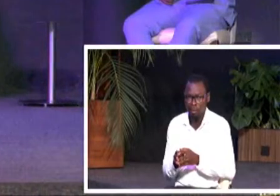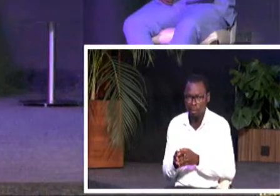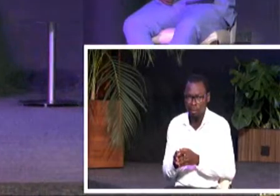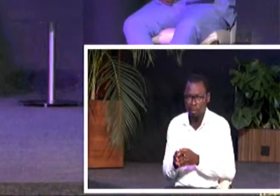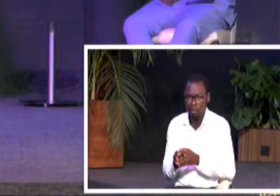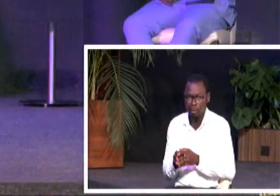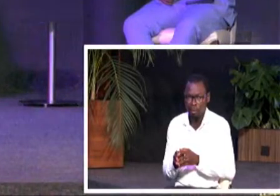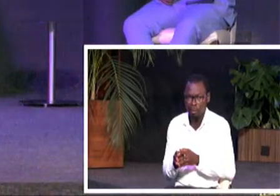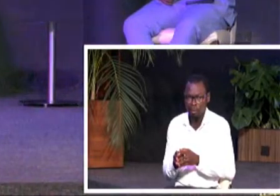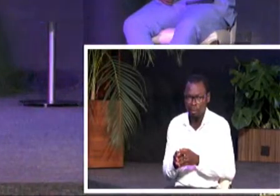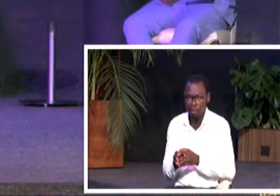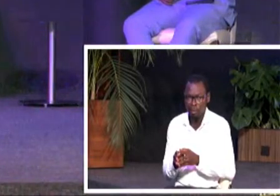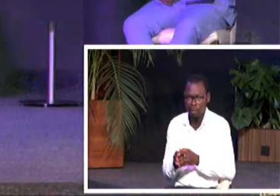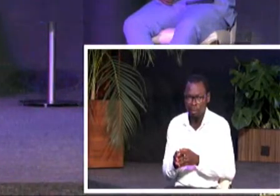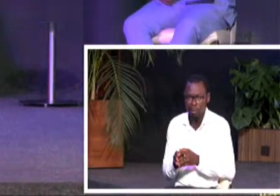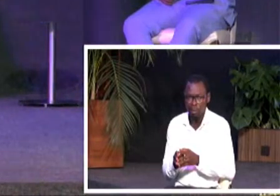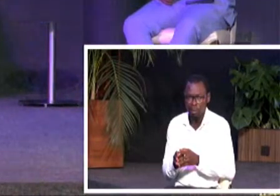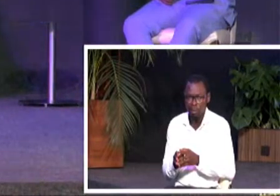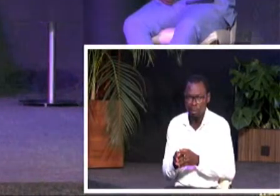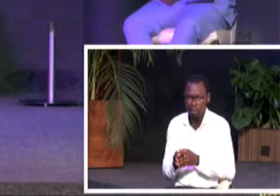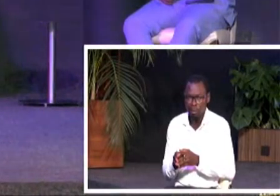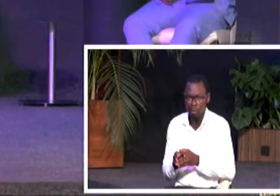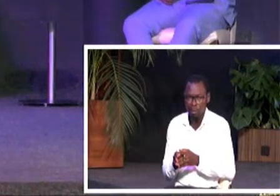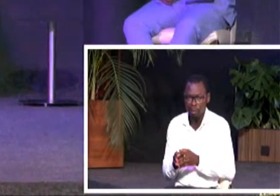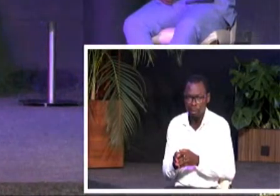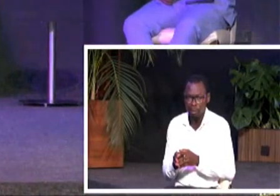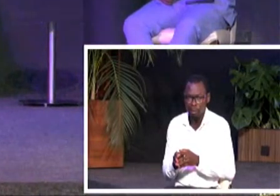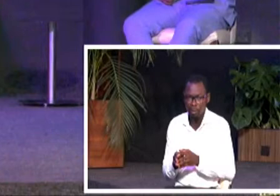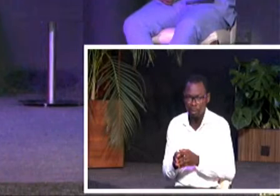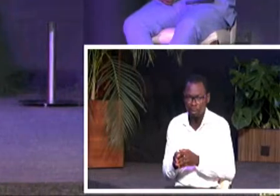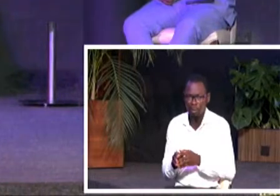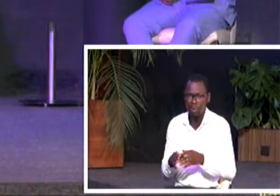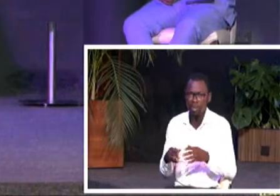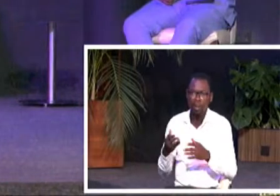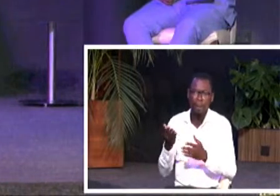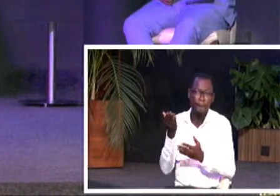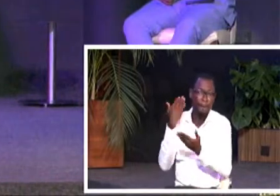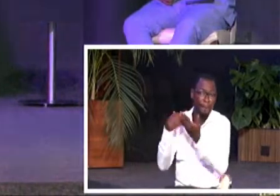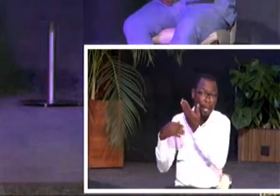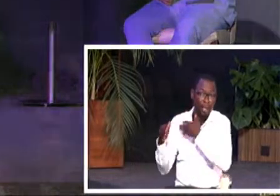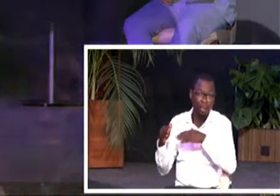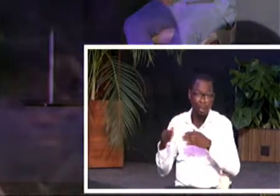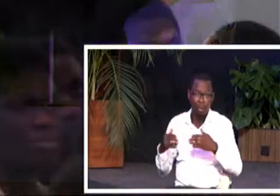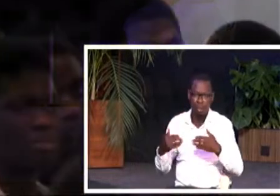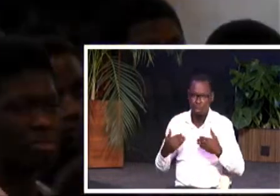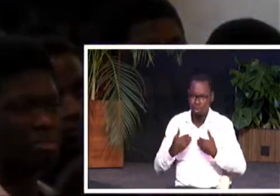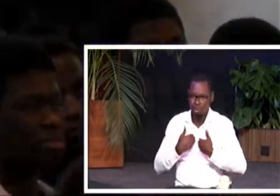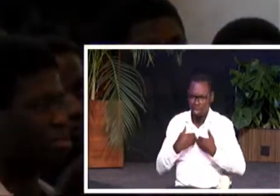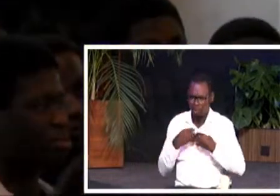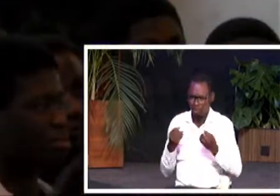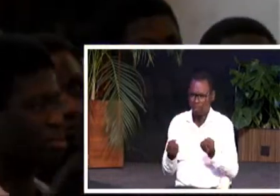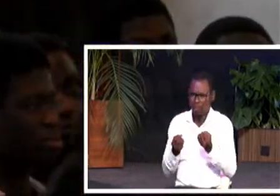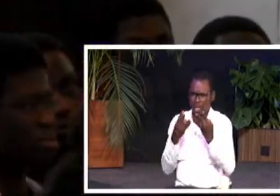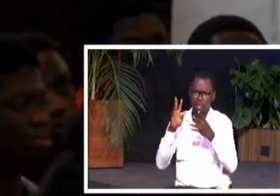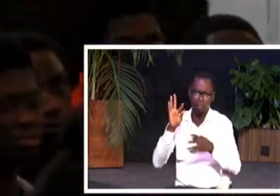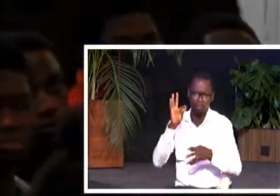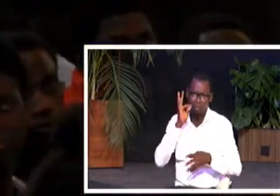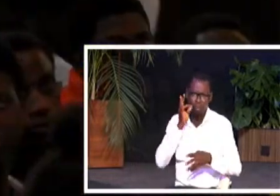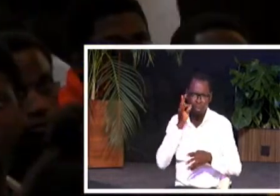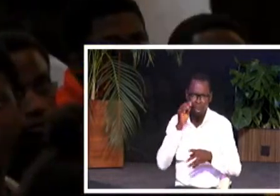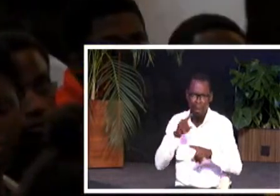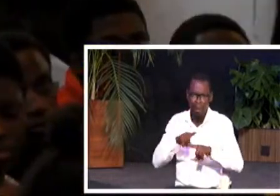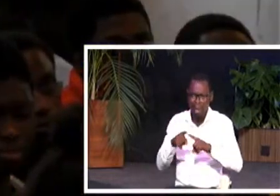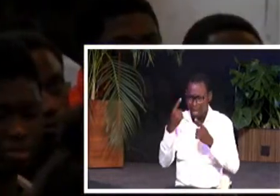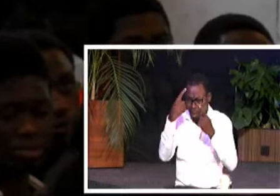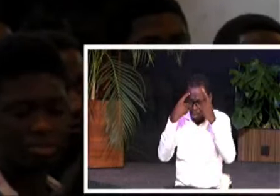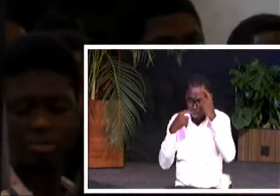demand of foods, we are no more getting these foods again. So my question to our mom is, how